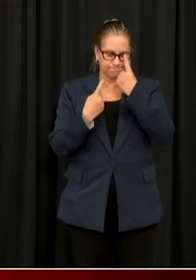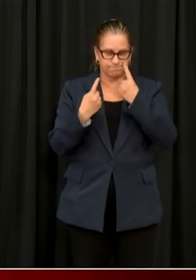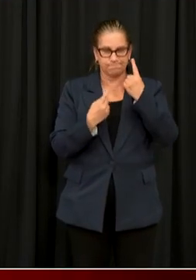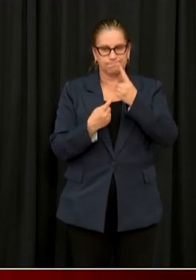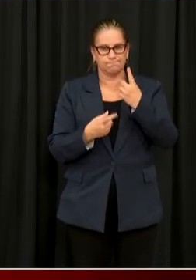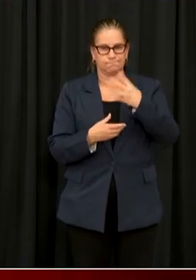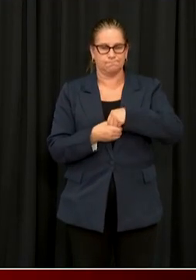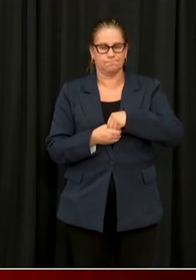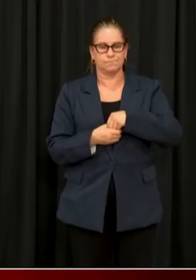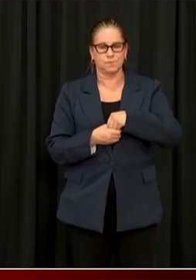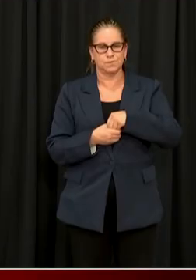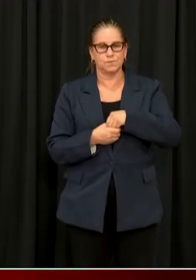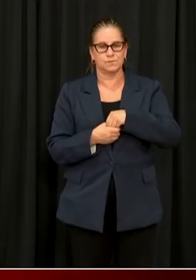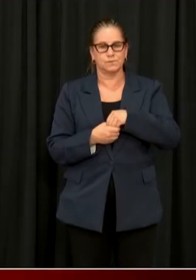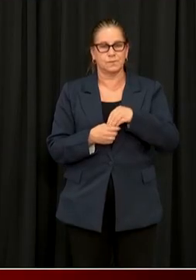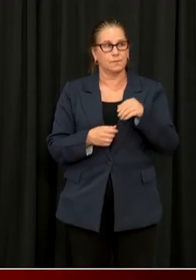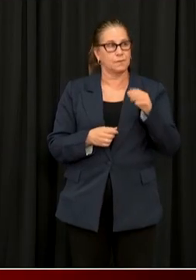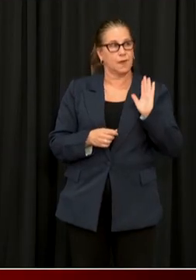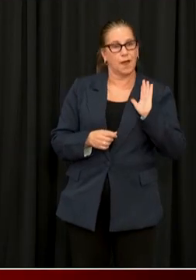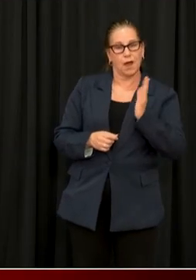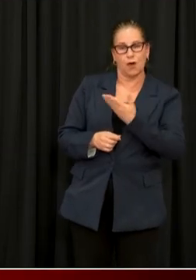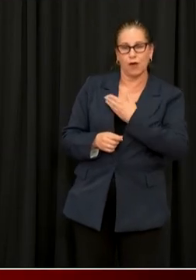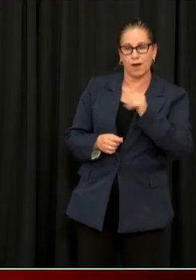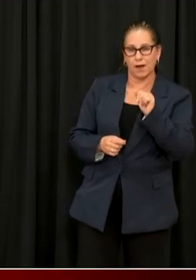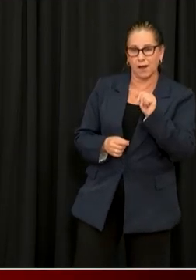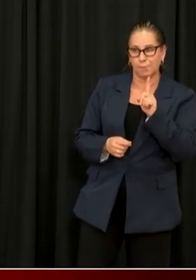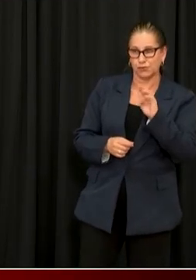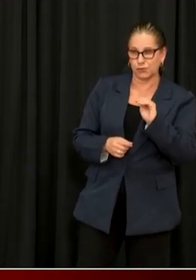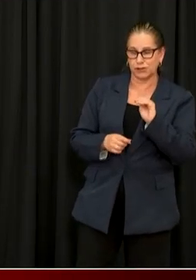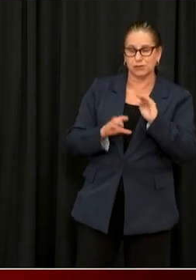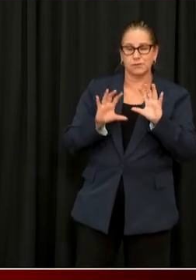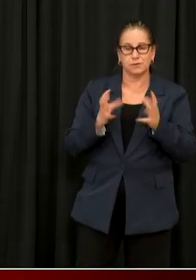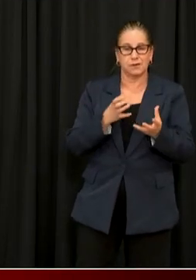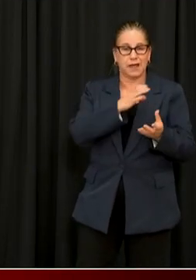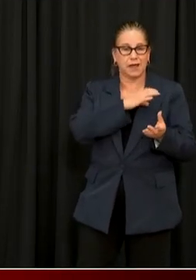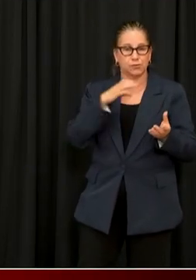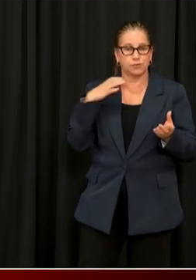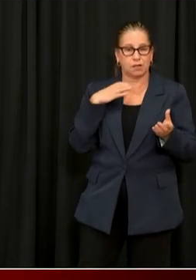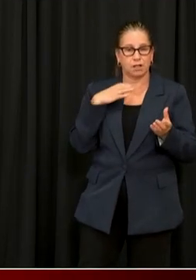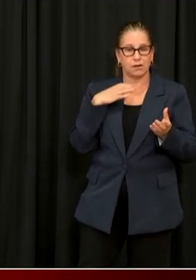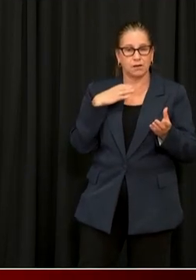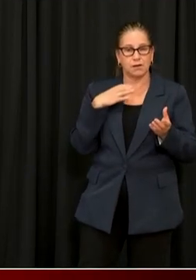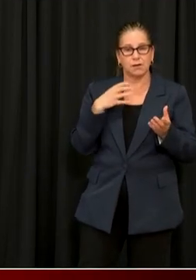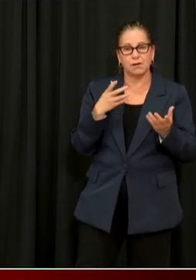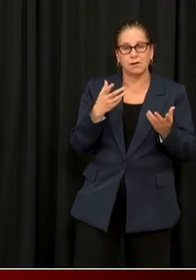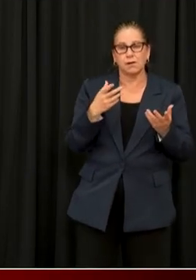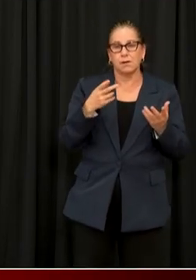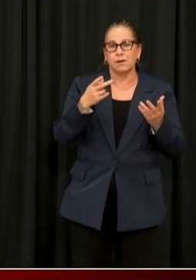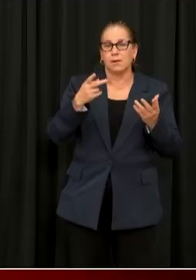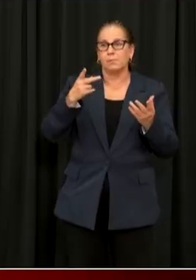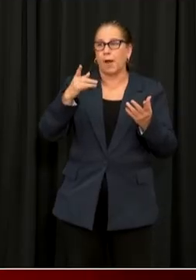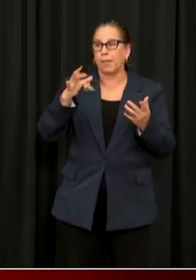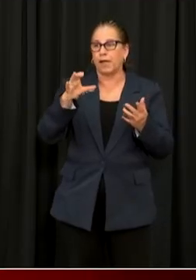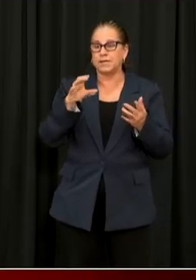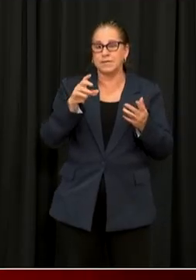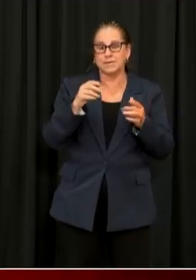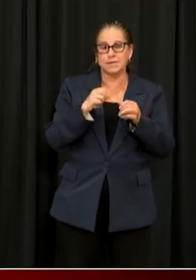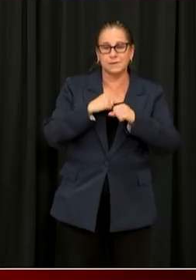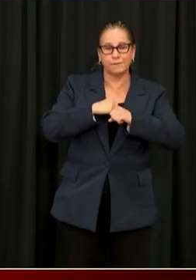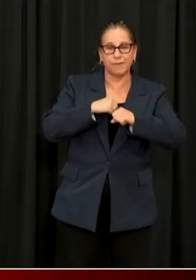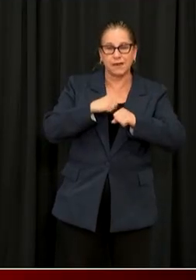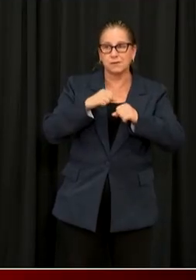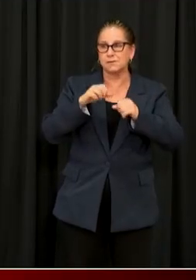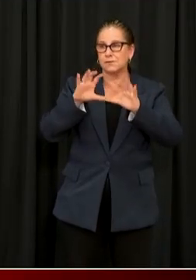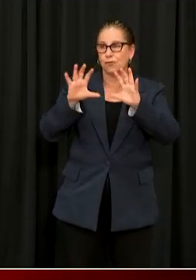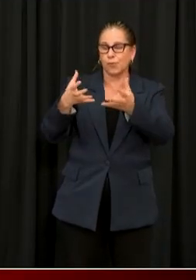Our administration, the council, the public defense groups,